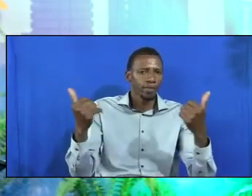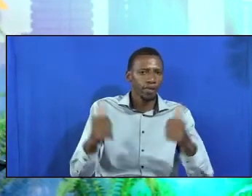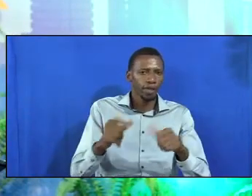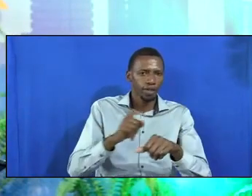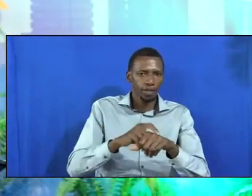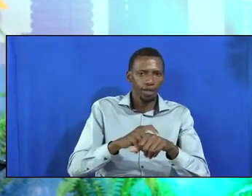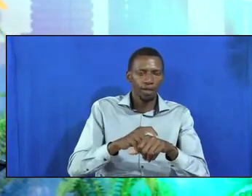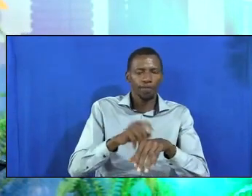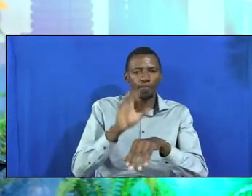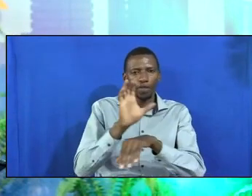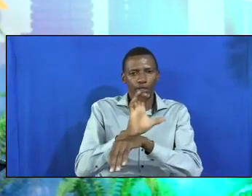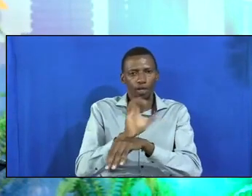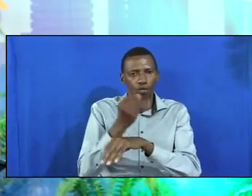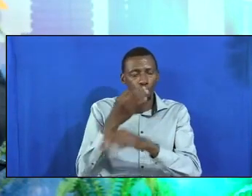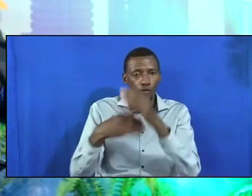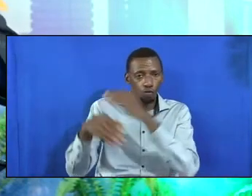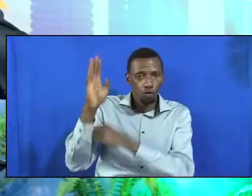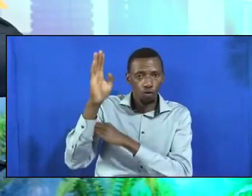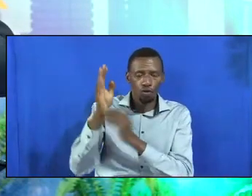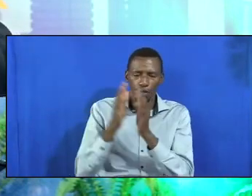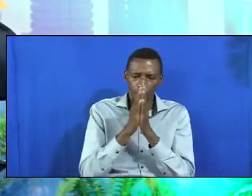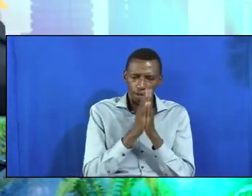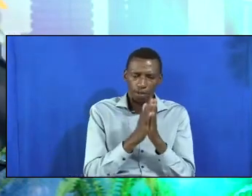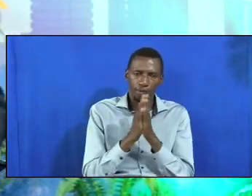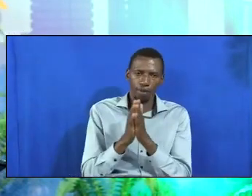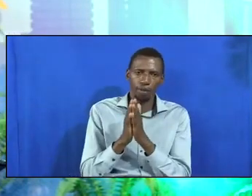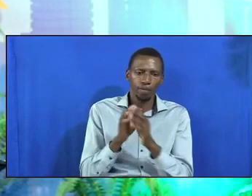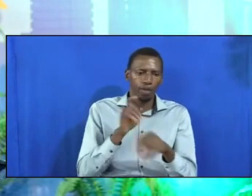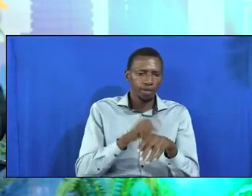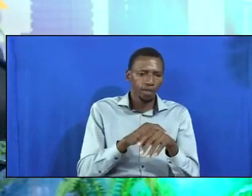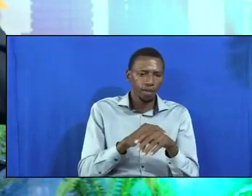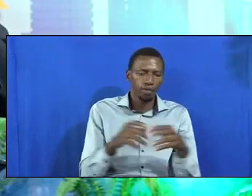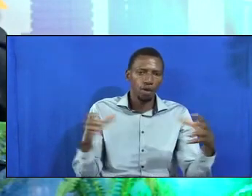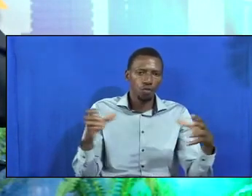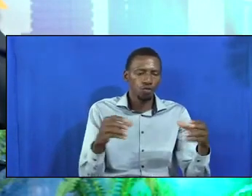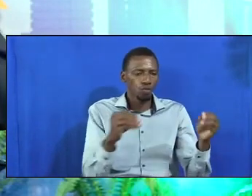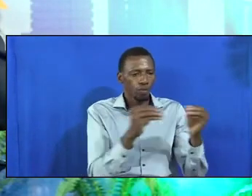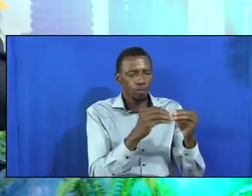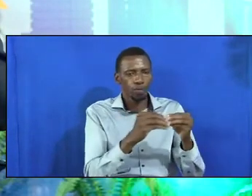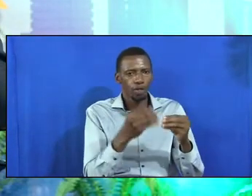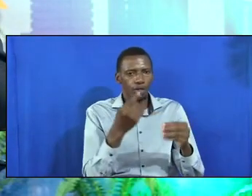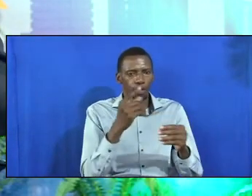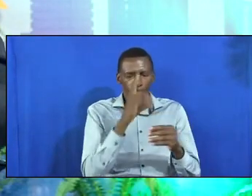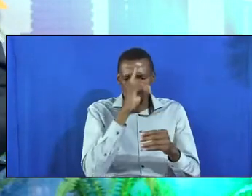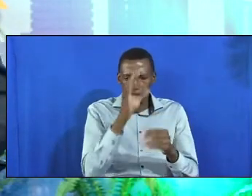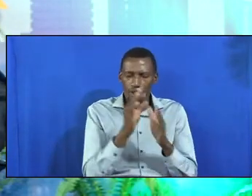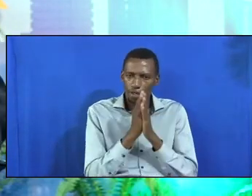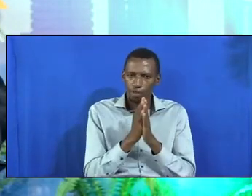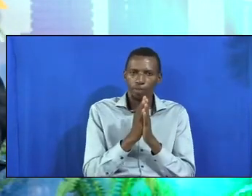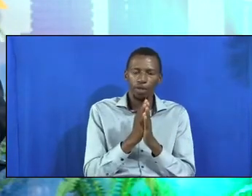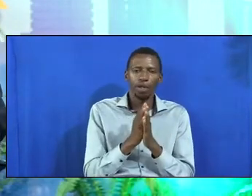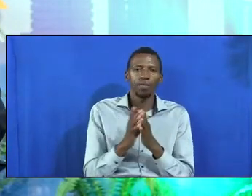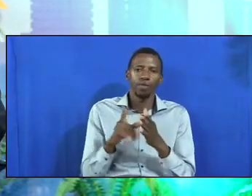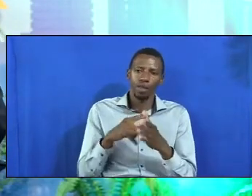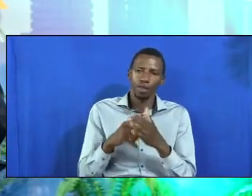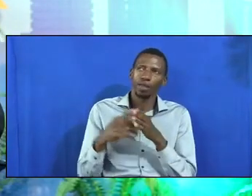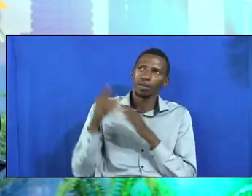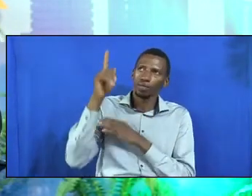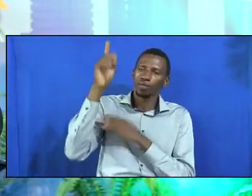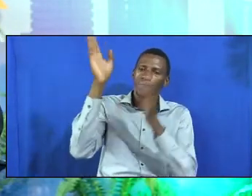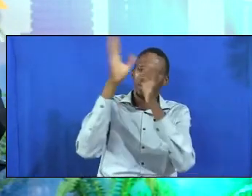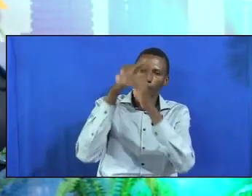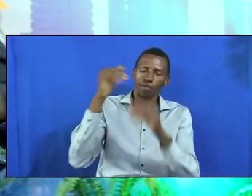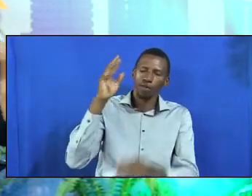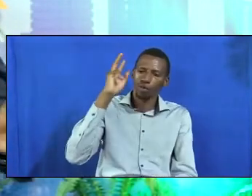God meets to pray, whenever a group meets to pray and they mean business, heaven will always